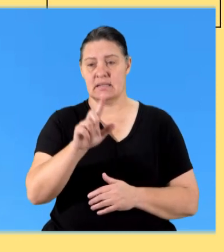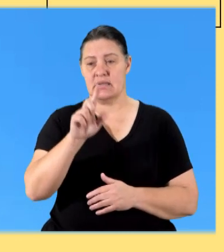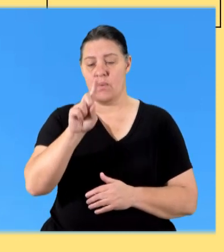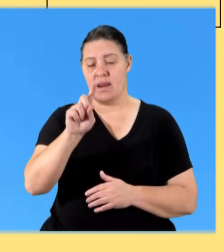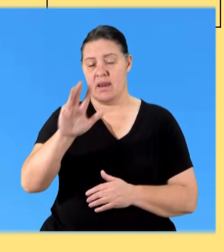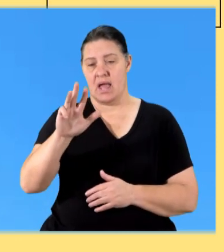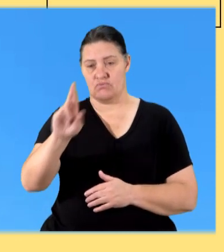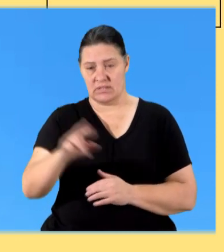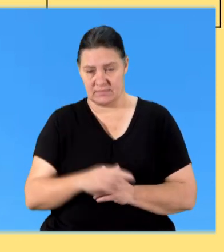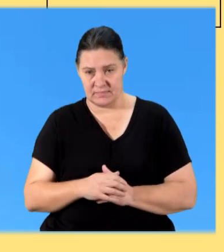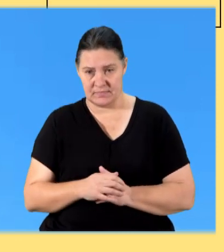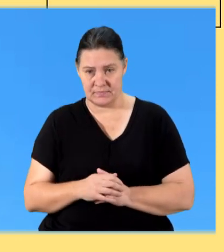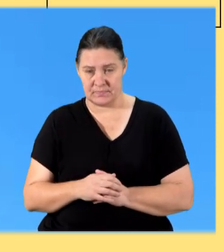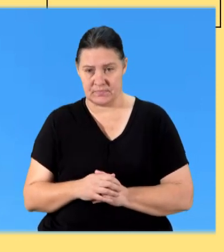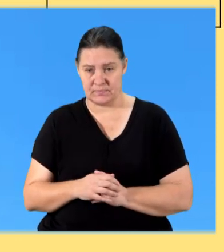819.